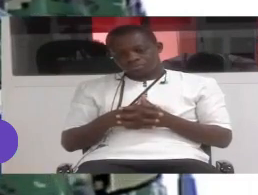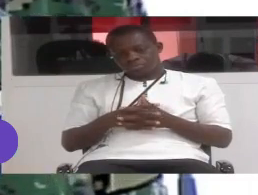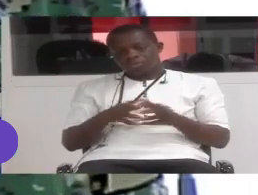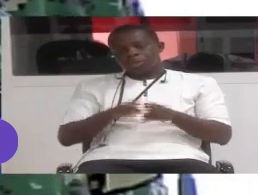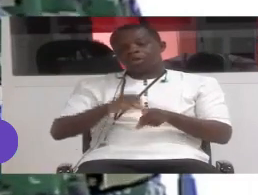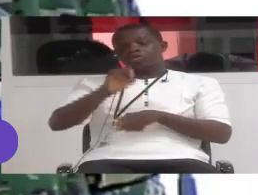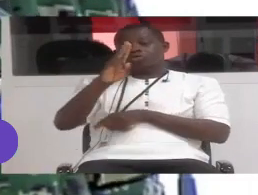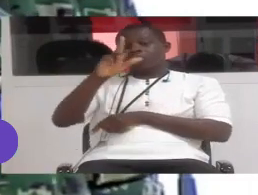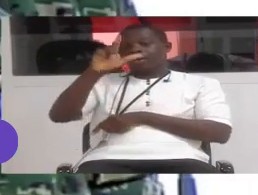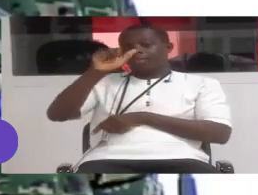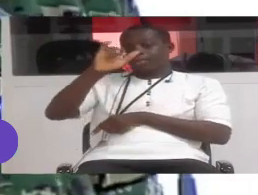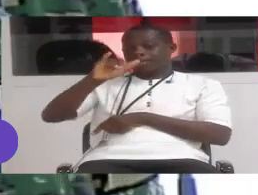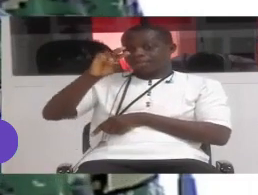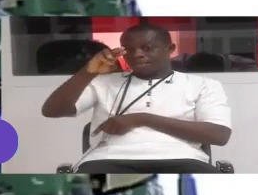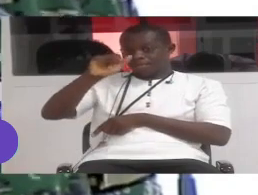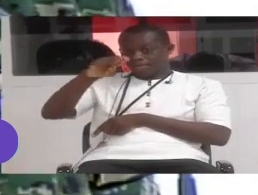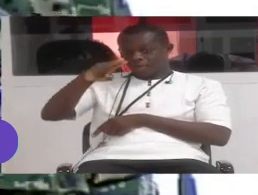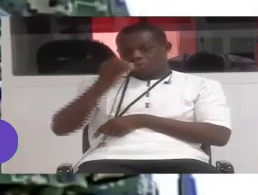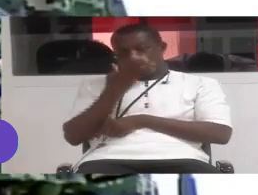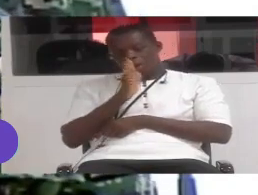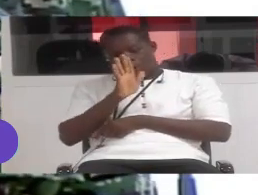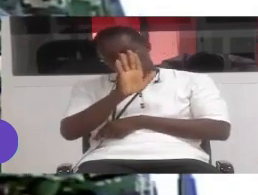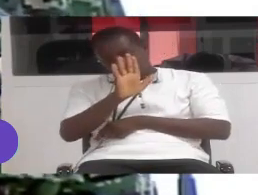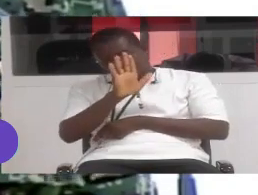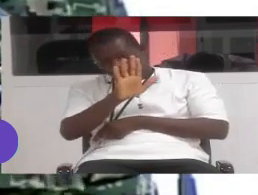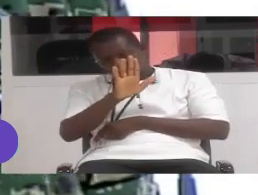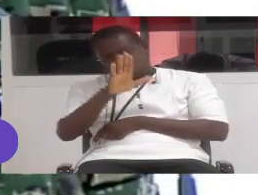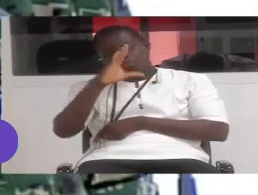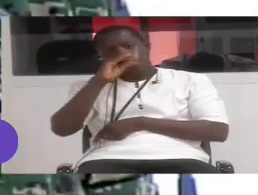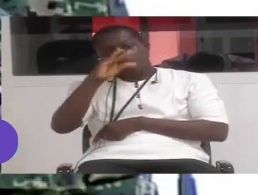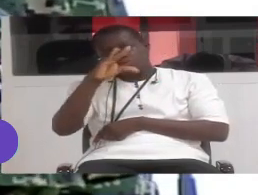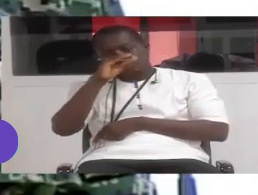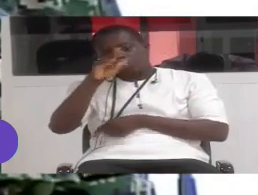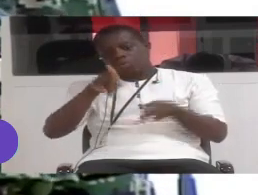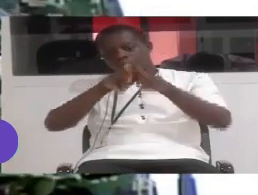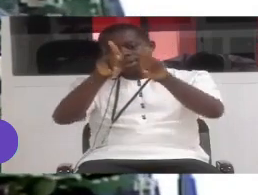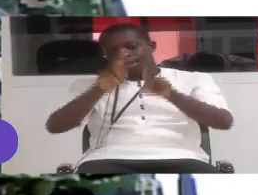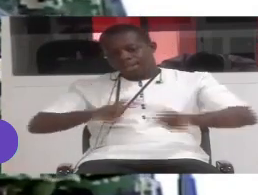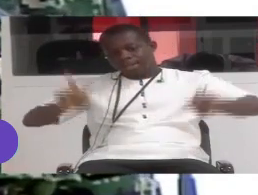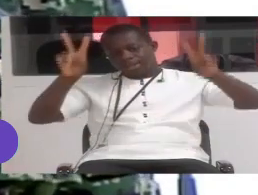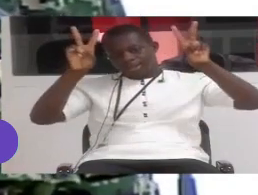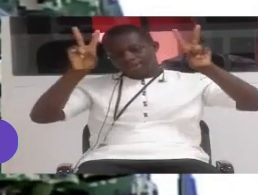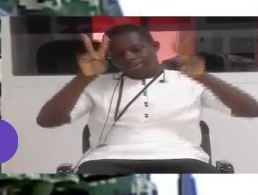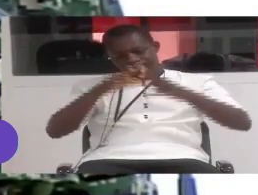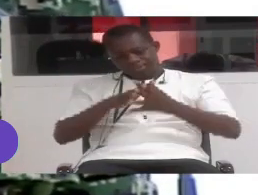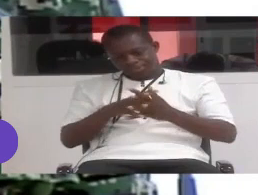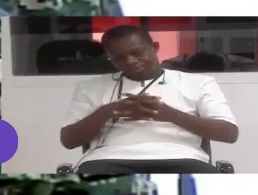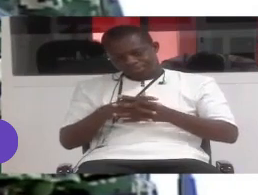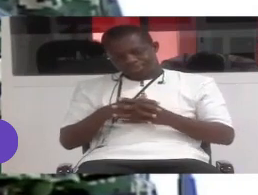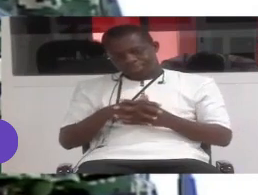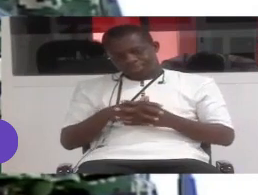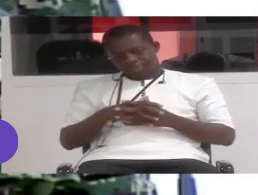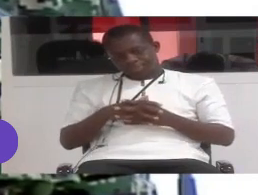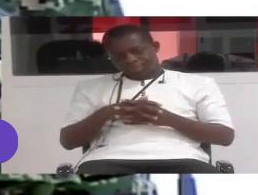Suleiman Badji mune ñu xaar mu wax ak Yaya Jammeh. Suleiman Badji said that they should